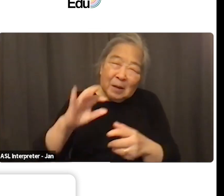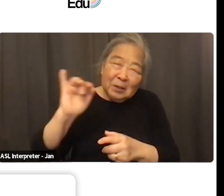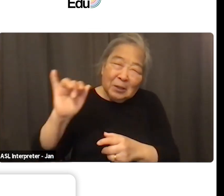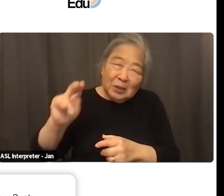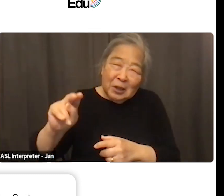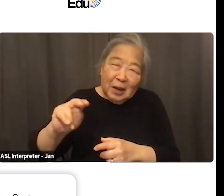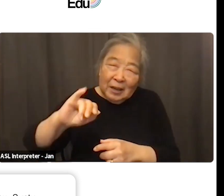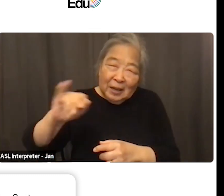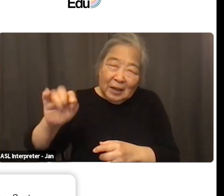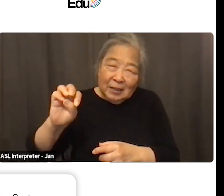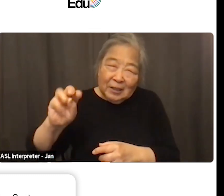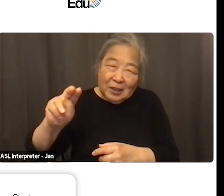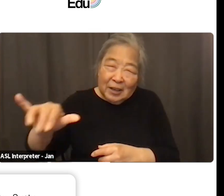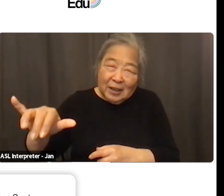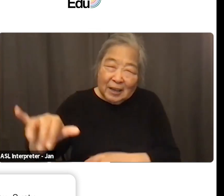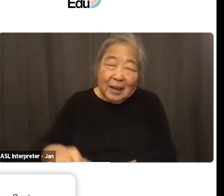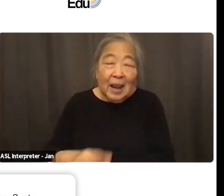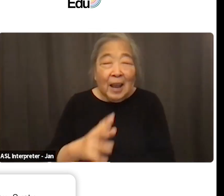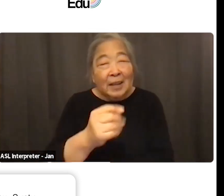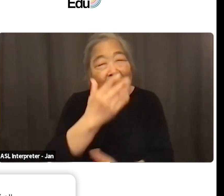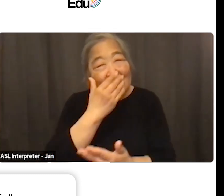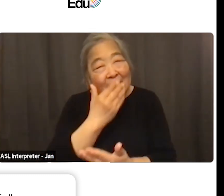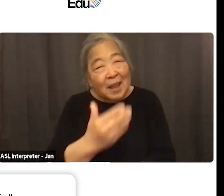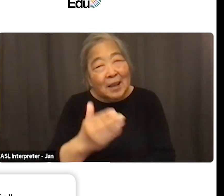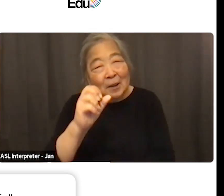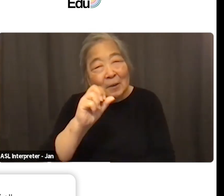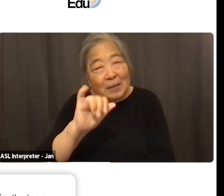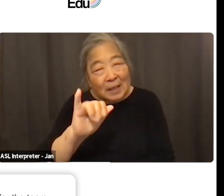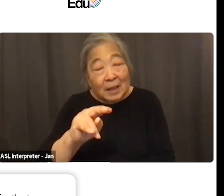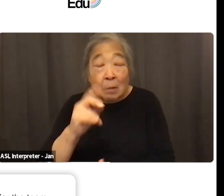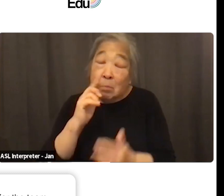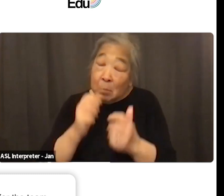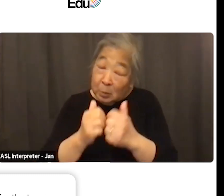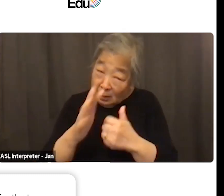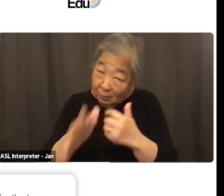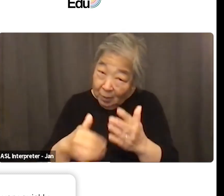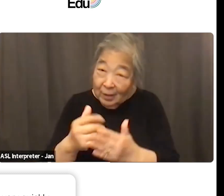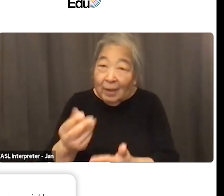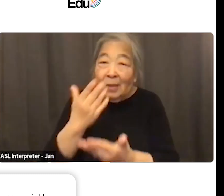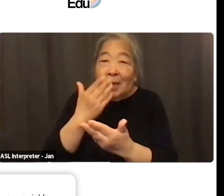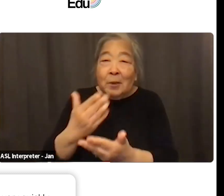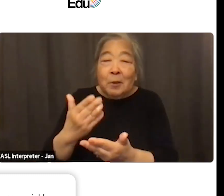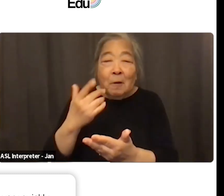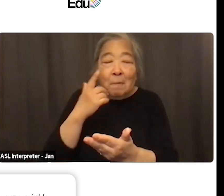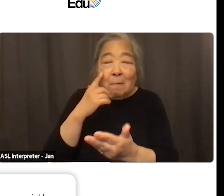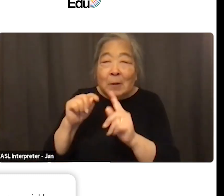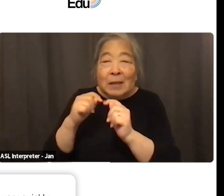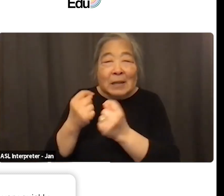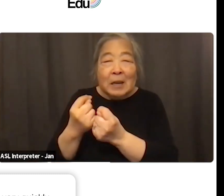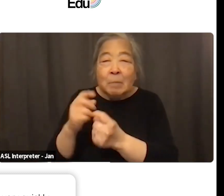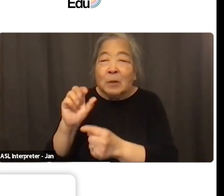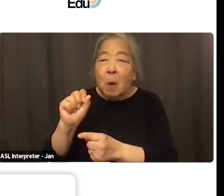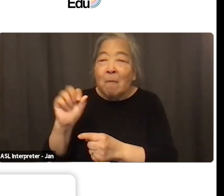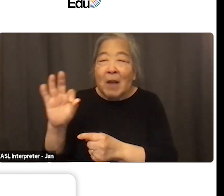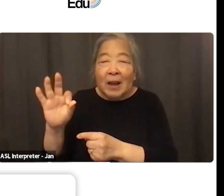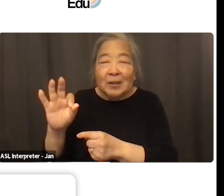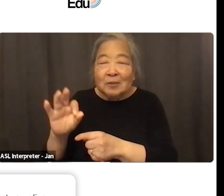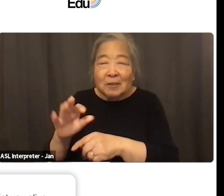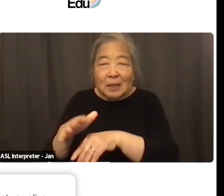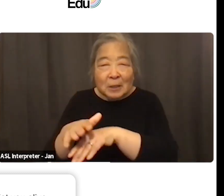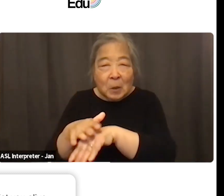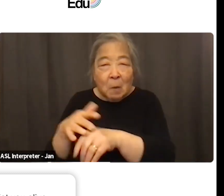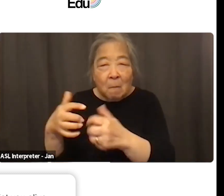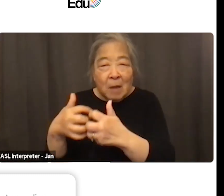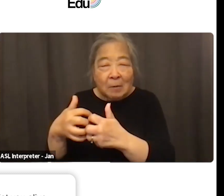Jenny. And thank you, Syntyché, most of all. And thank you for the team at Slow Factory. Very quickly,